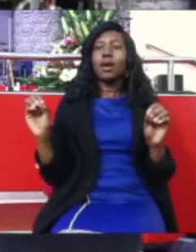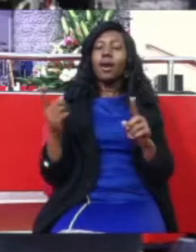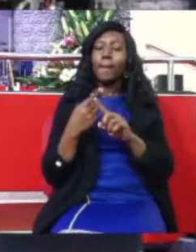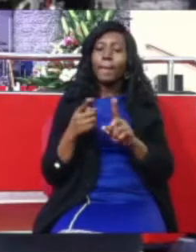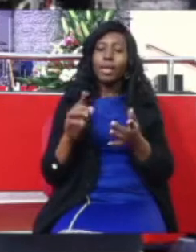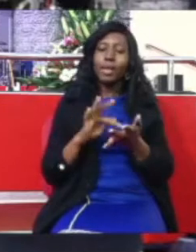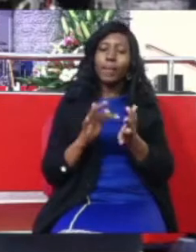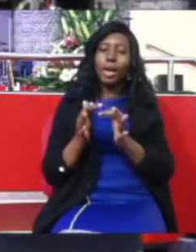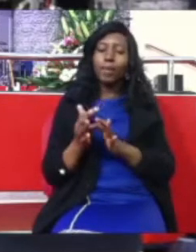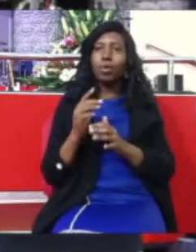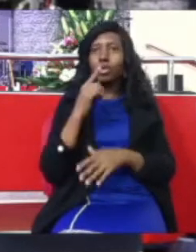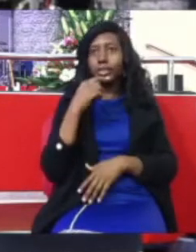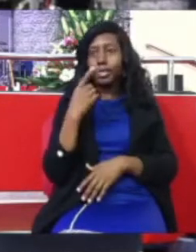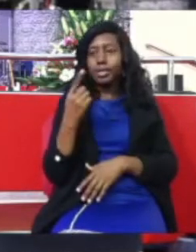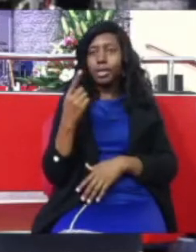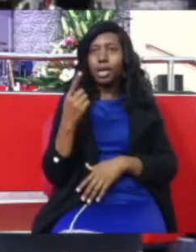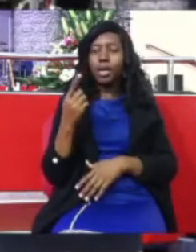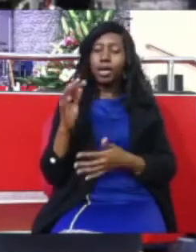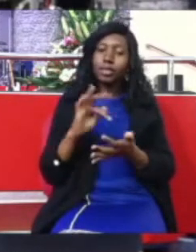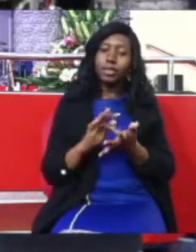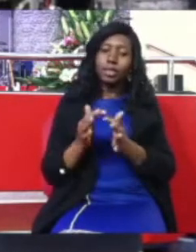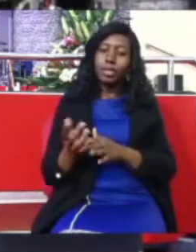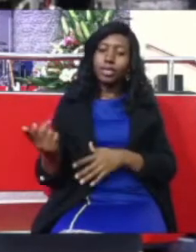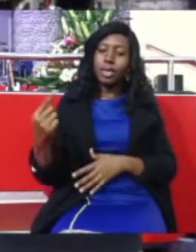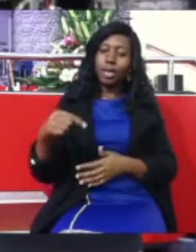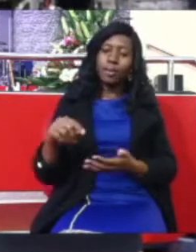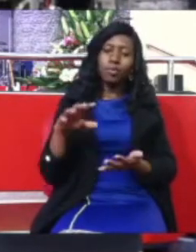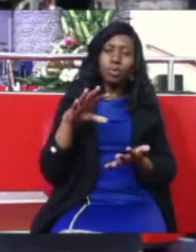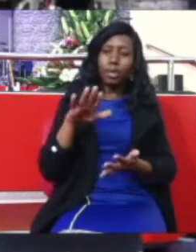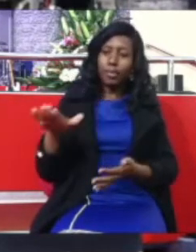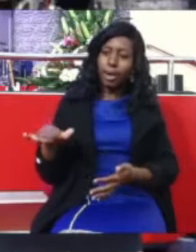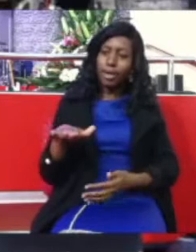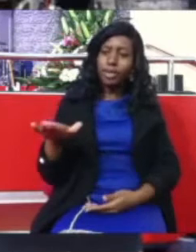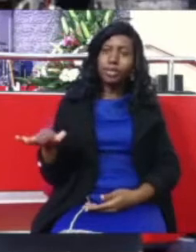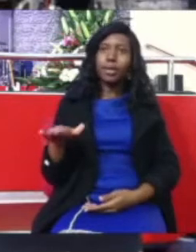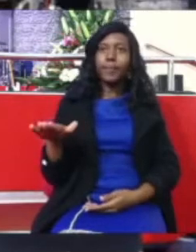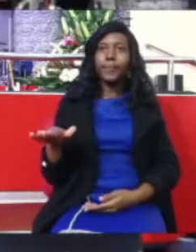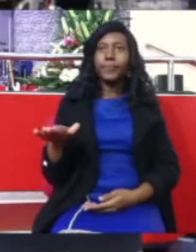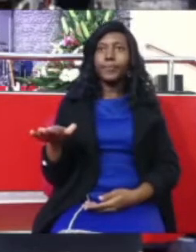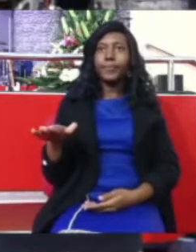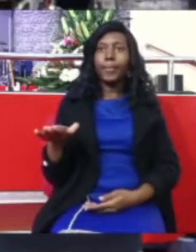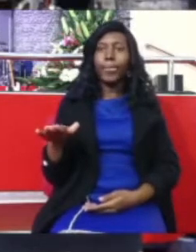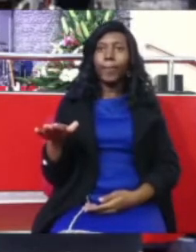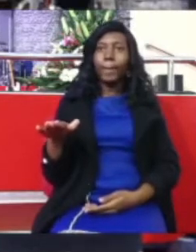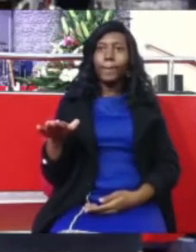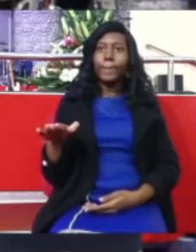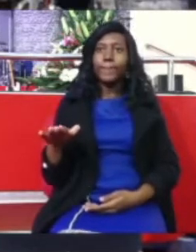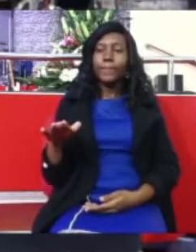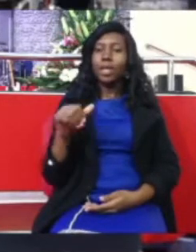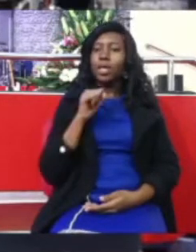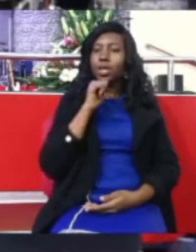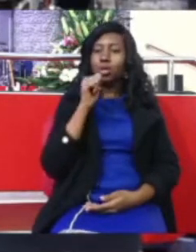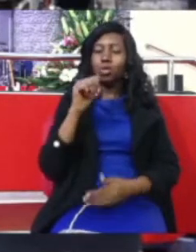Jesus appears in the scene and crowds are pressing in towards him, not so that he can give them anything